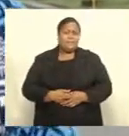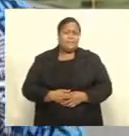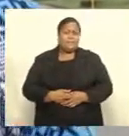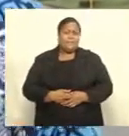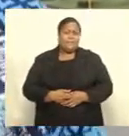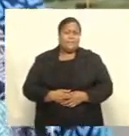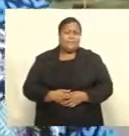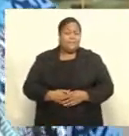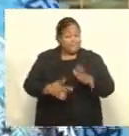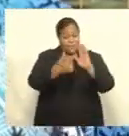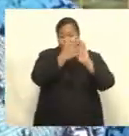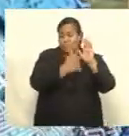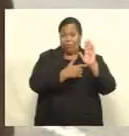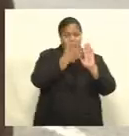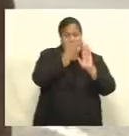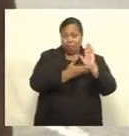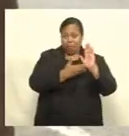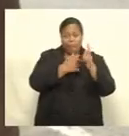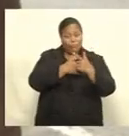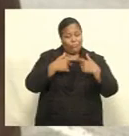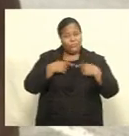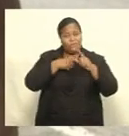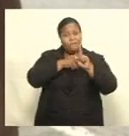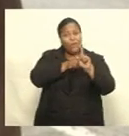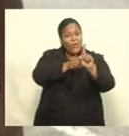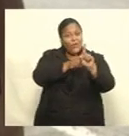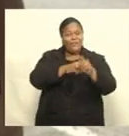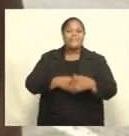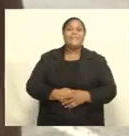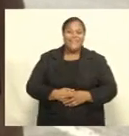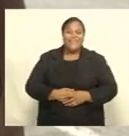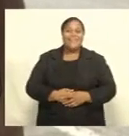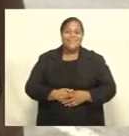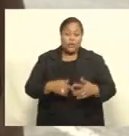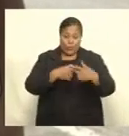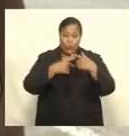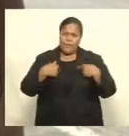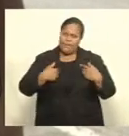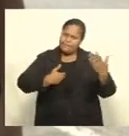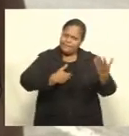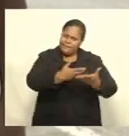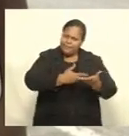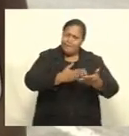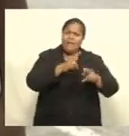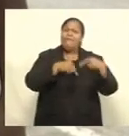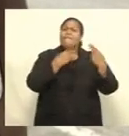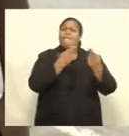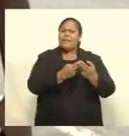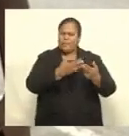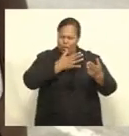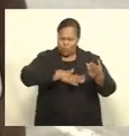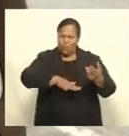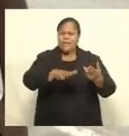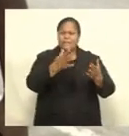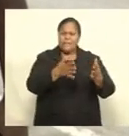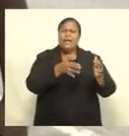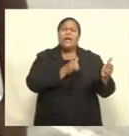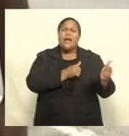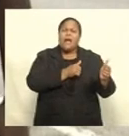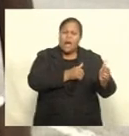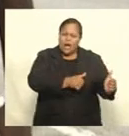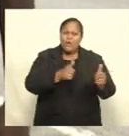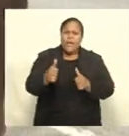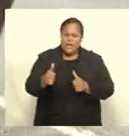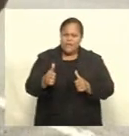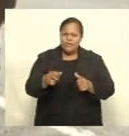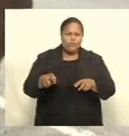it's the law and we have to follow it. Yeah? FBC News also spoke to a family who are trying to make final arrangements and also transport